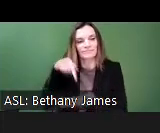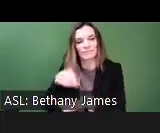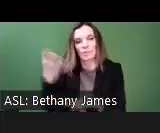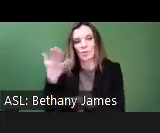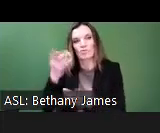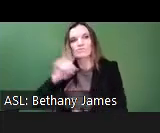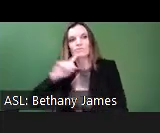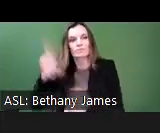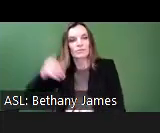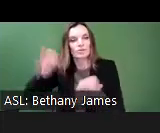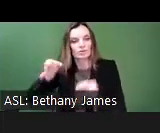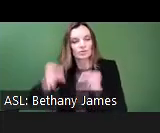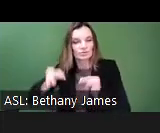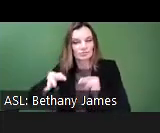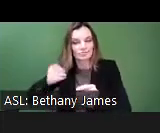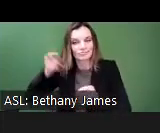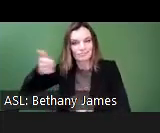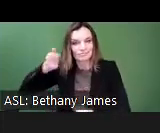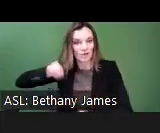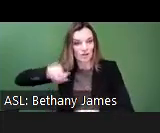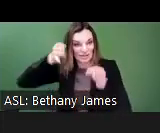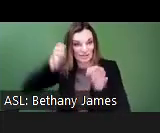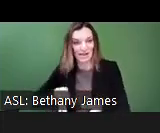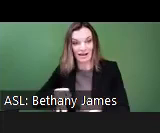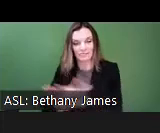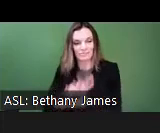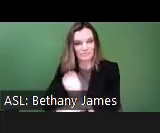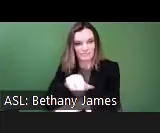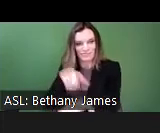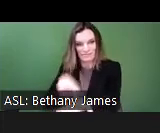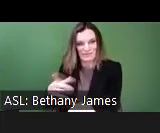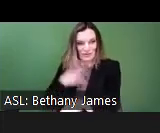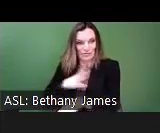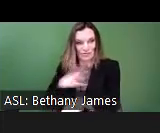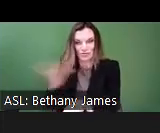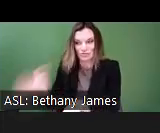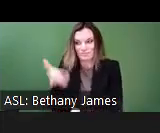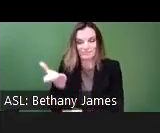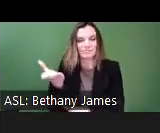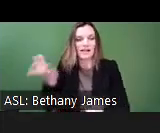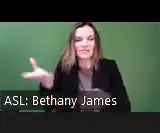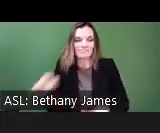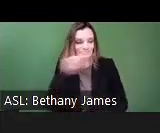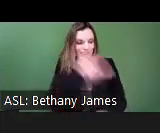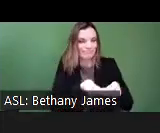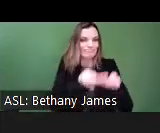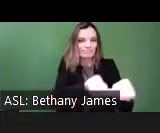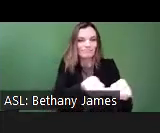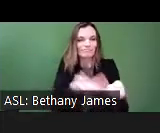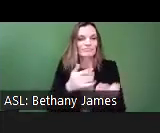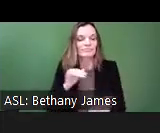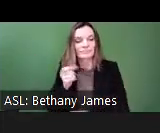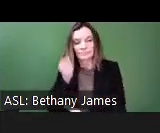convicted. Each judgment costs between $10 to $12, depends on how many pieces of paper that